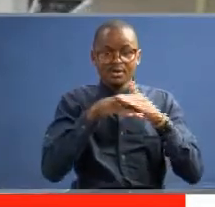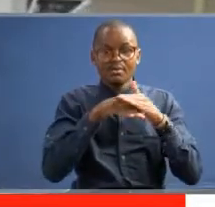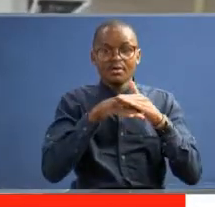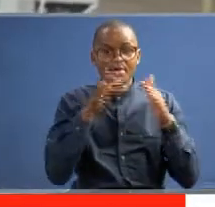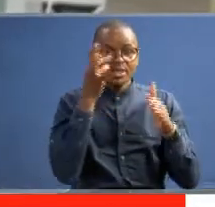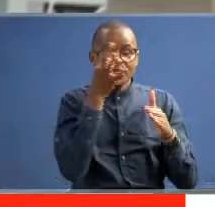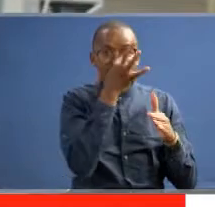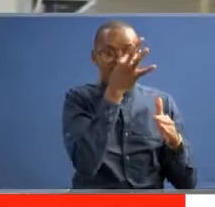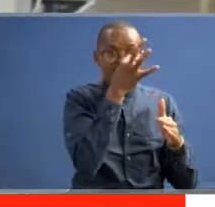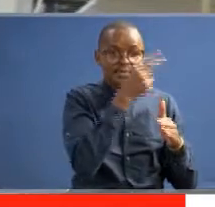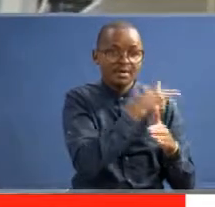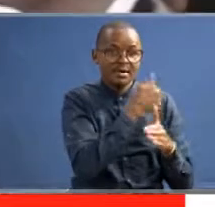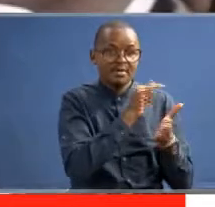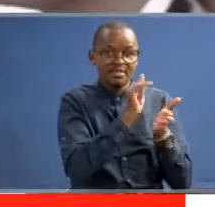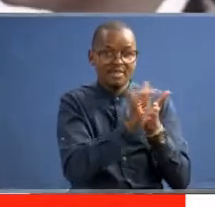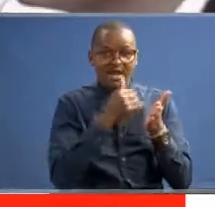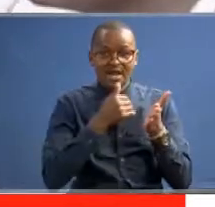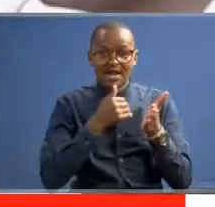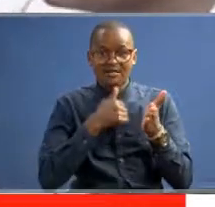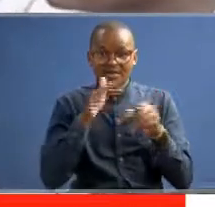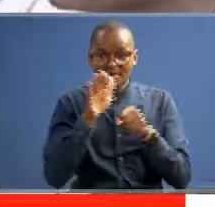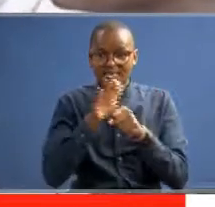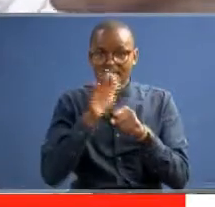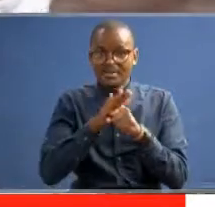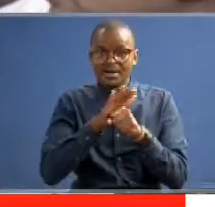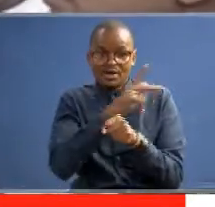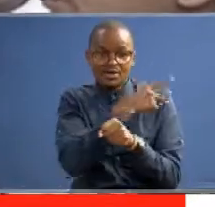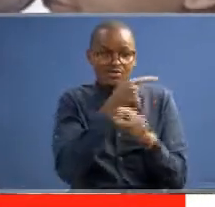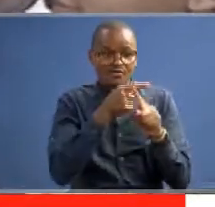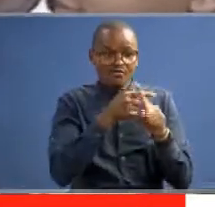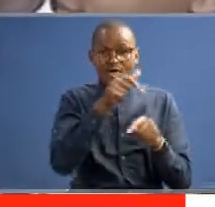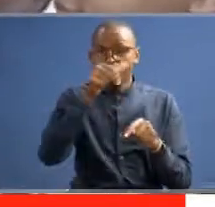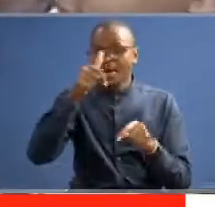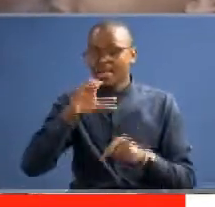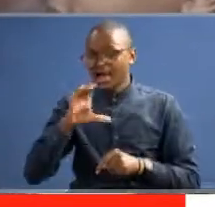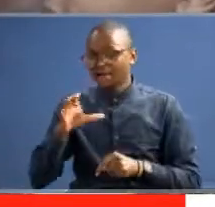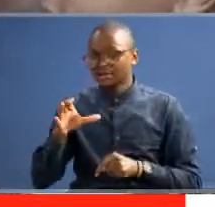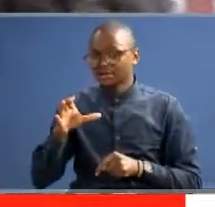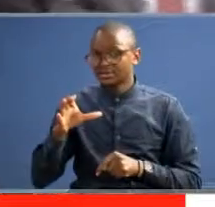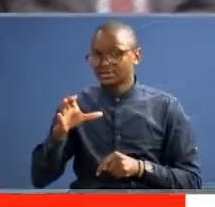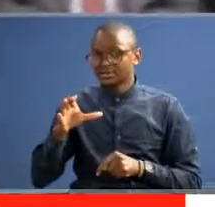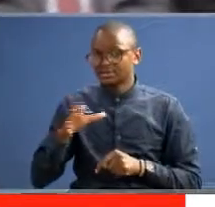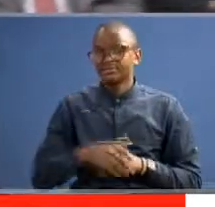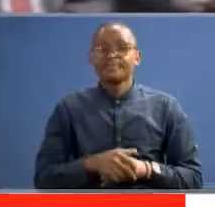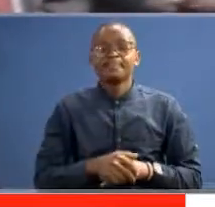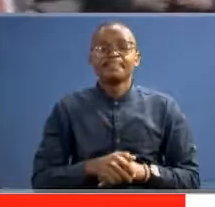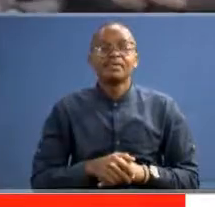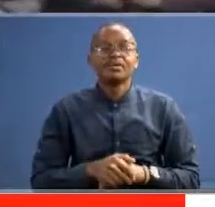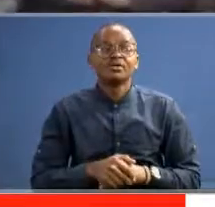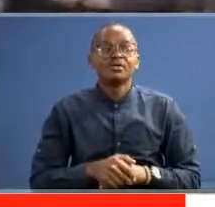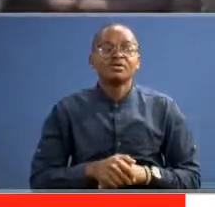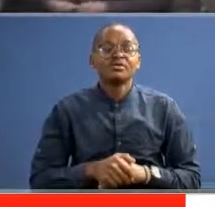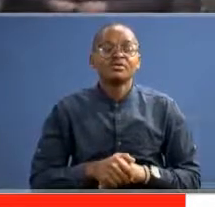Referral Hospital that has an overflow of patients from other counties. Sophie Modaliko, KUTV.